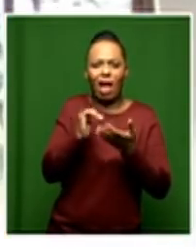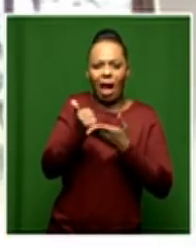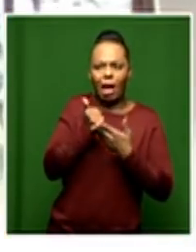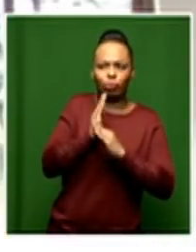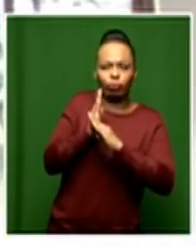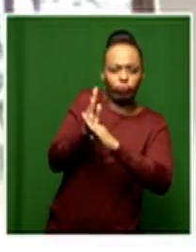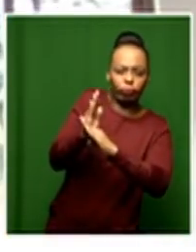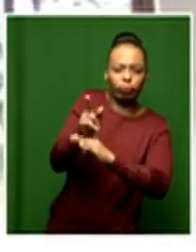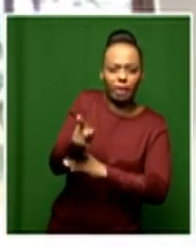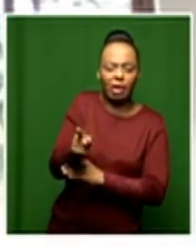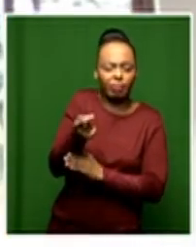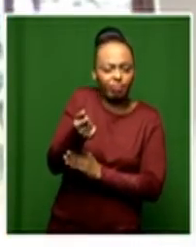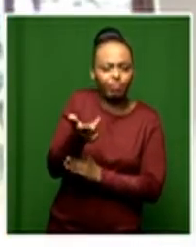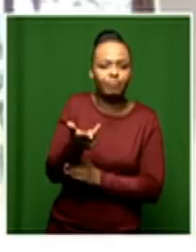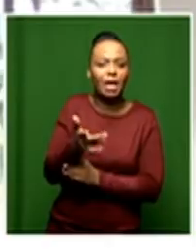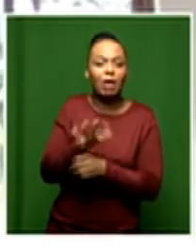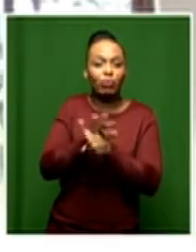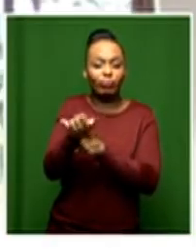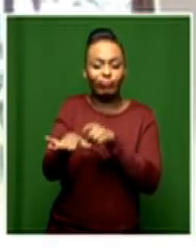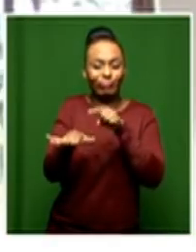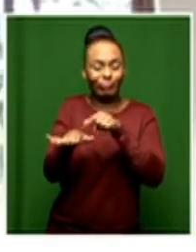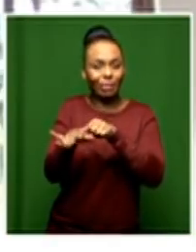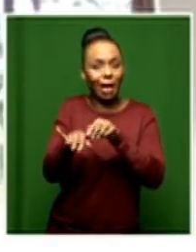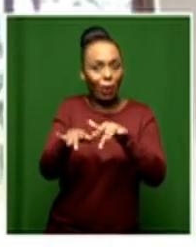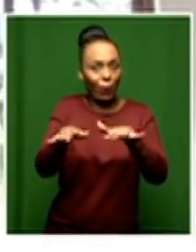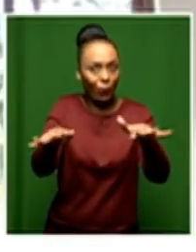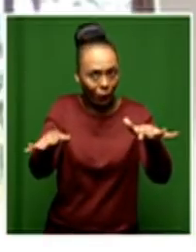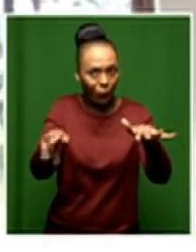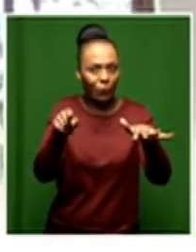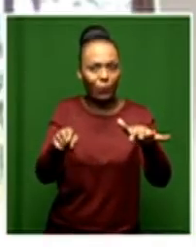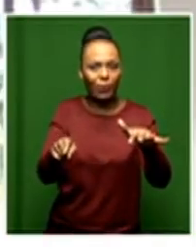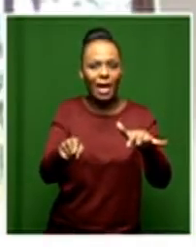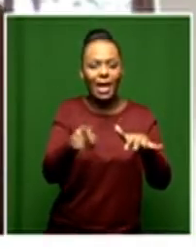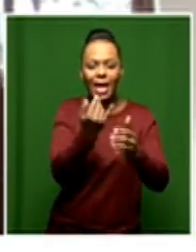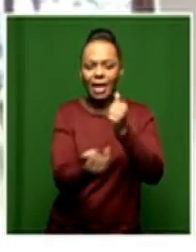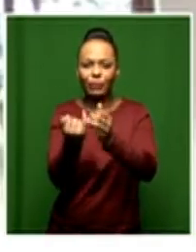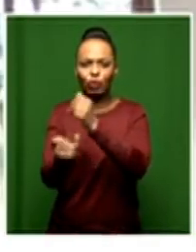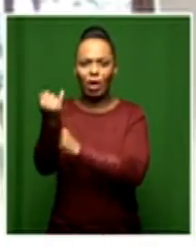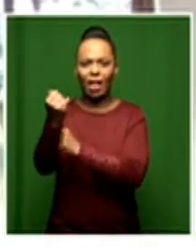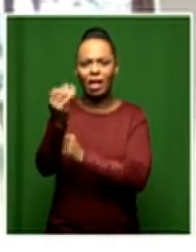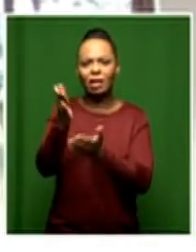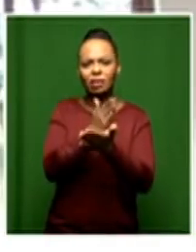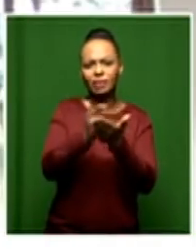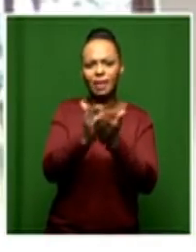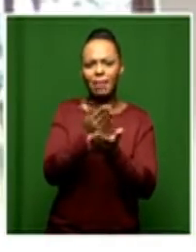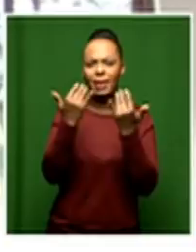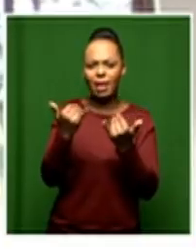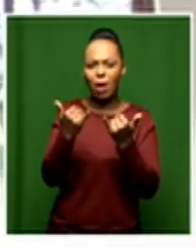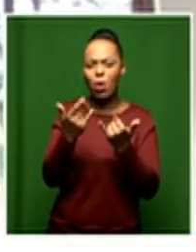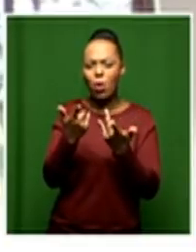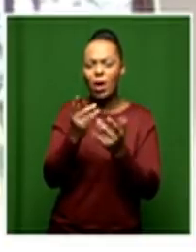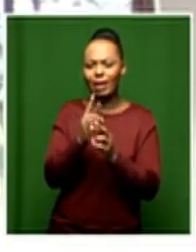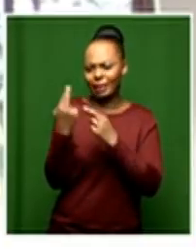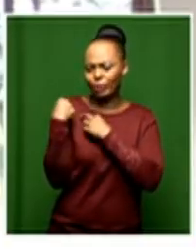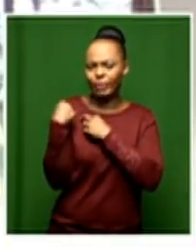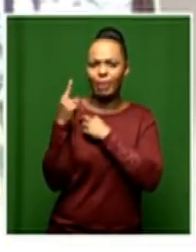also learned in the next few weeks is that the variant, when infected individuals, they do a high level antibody